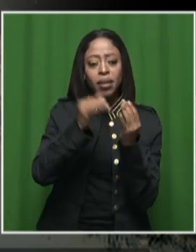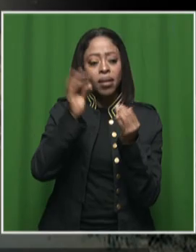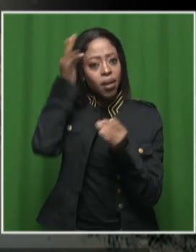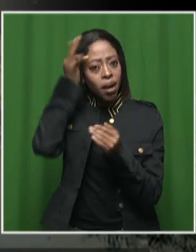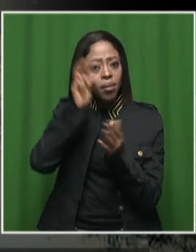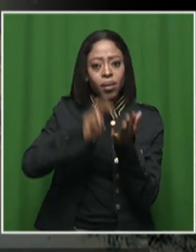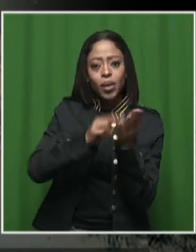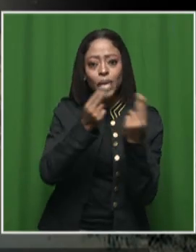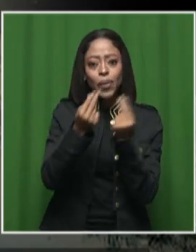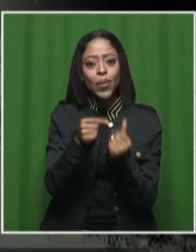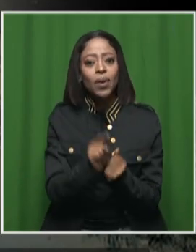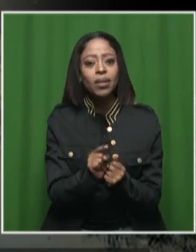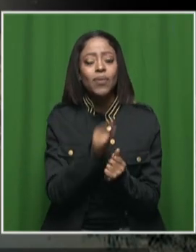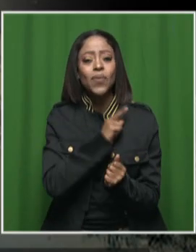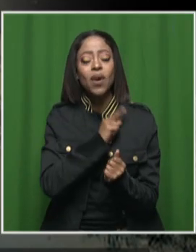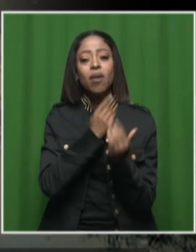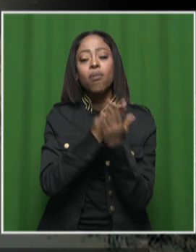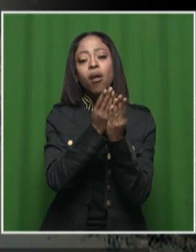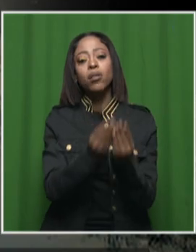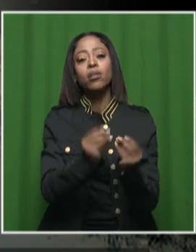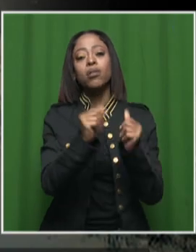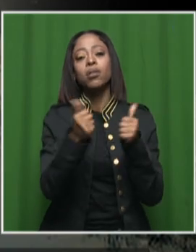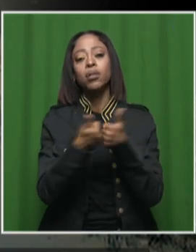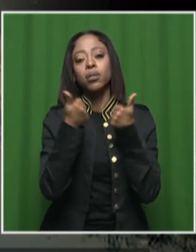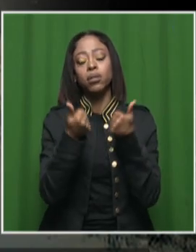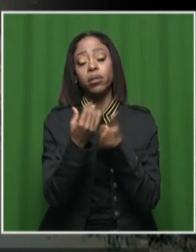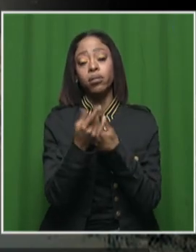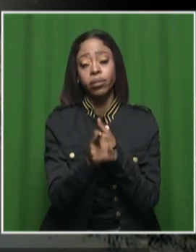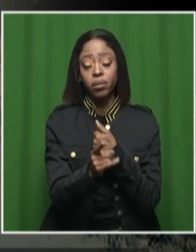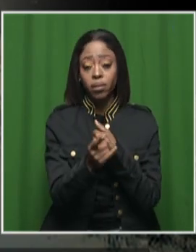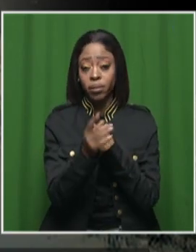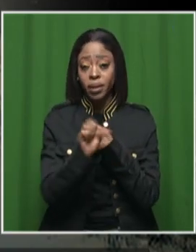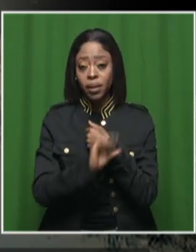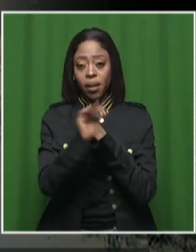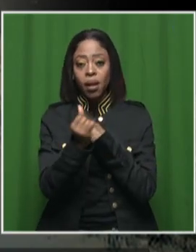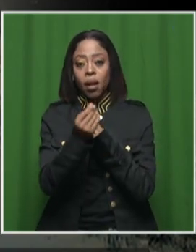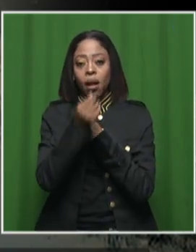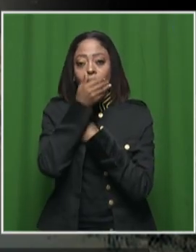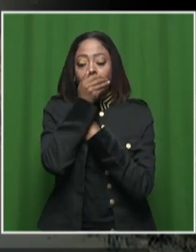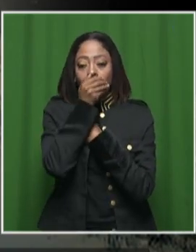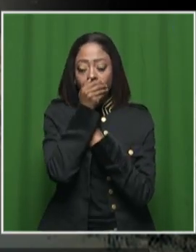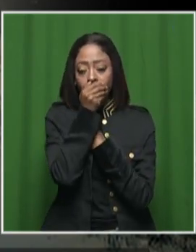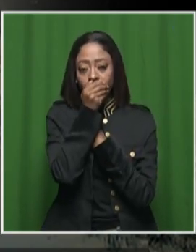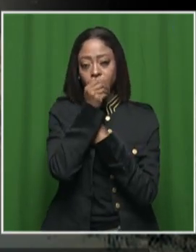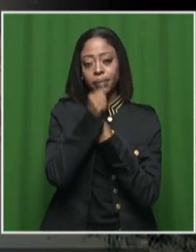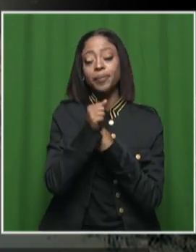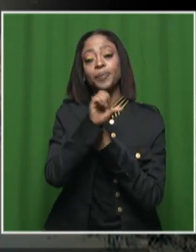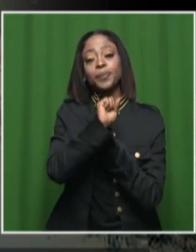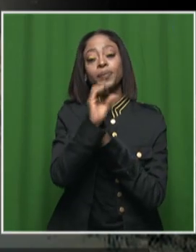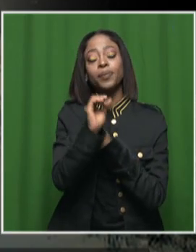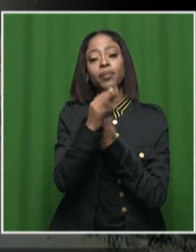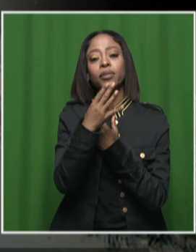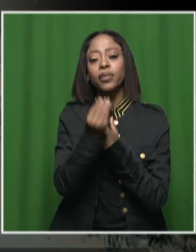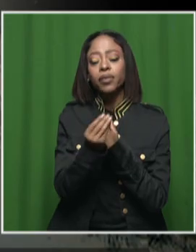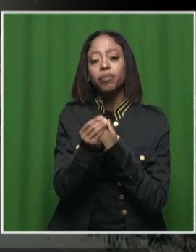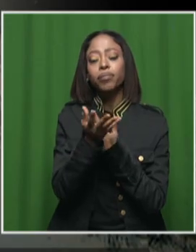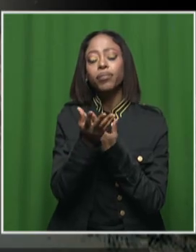doing to solve the challenges that beset South Africa. And so we have really a